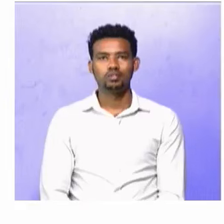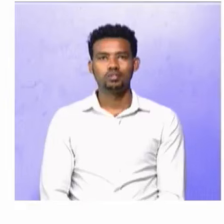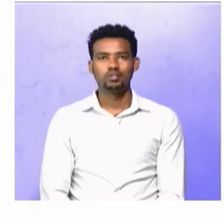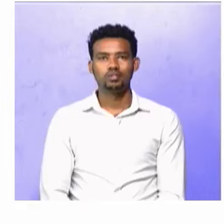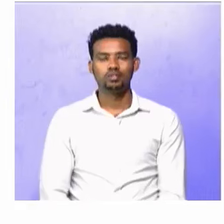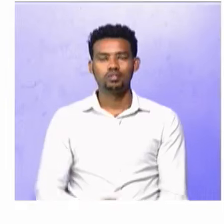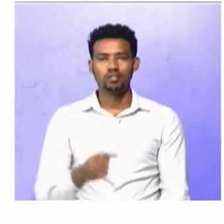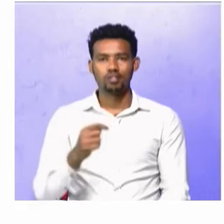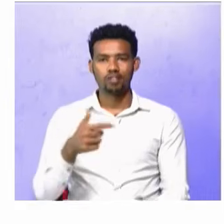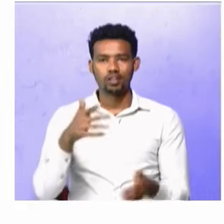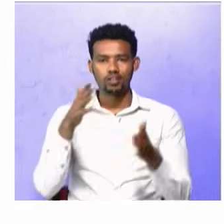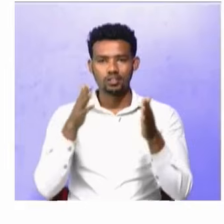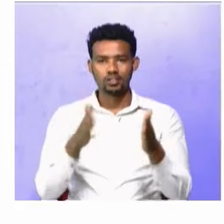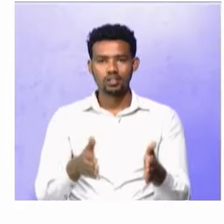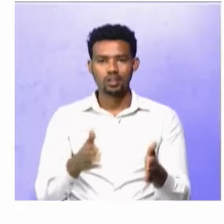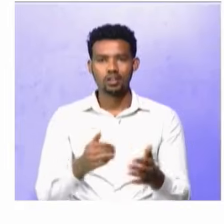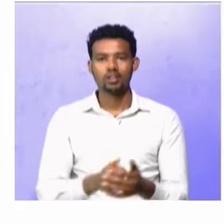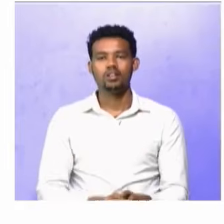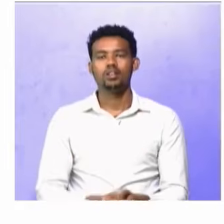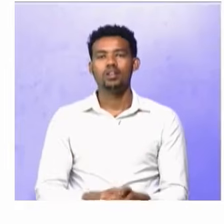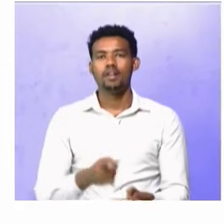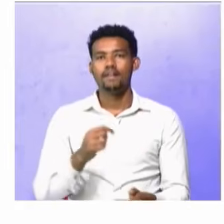Here is fastest.